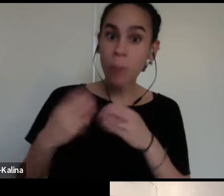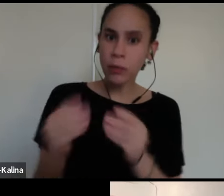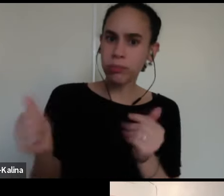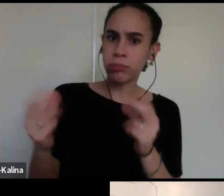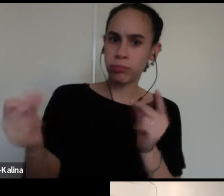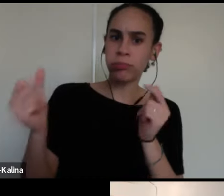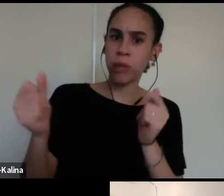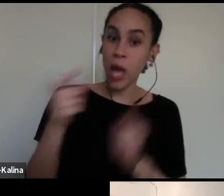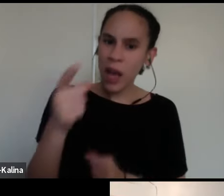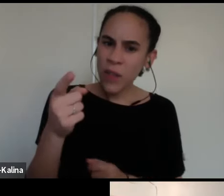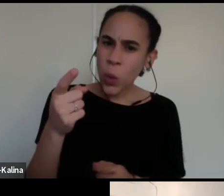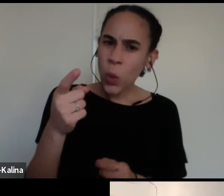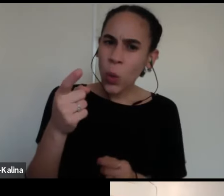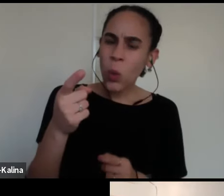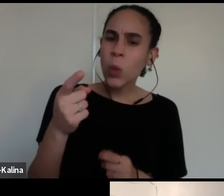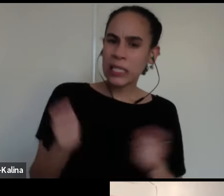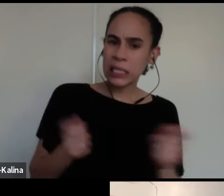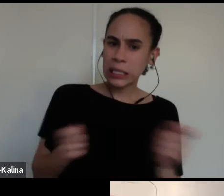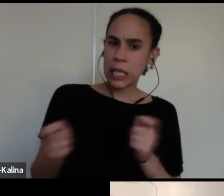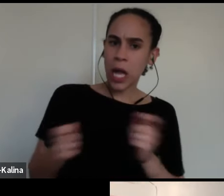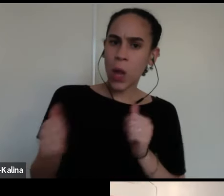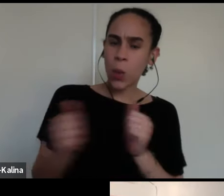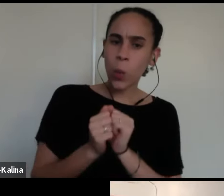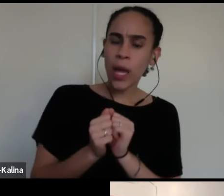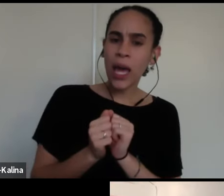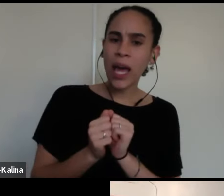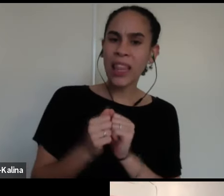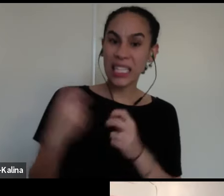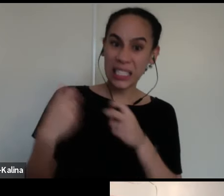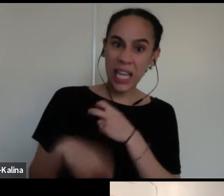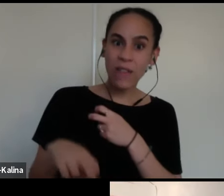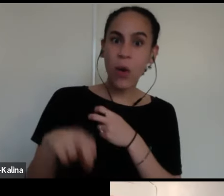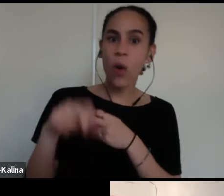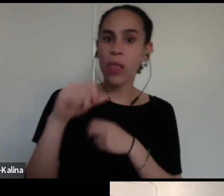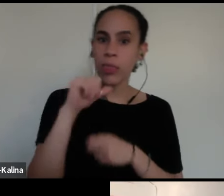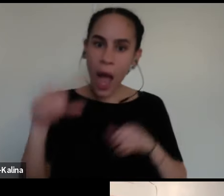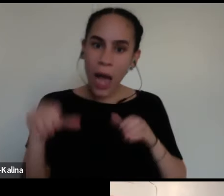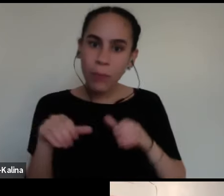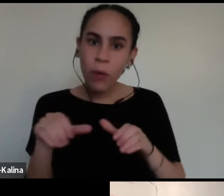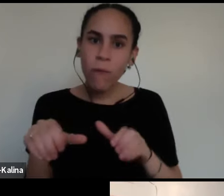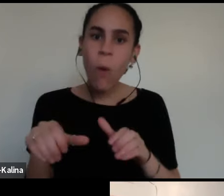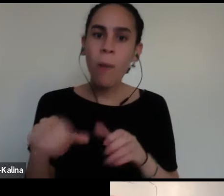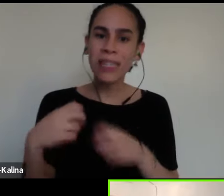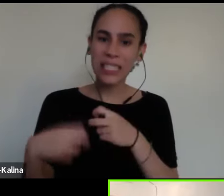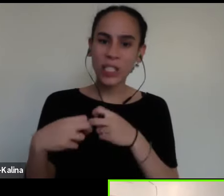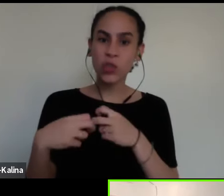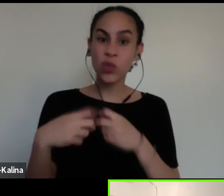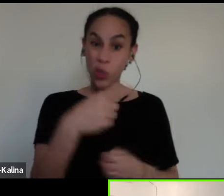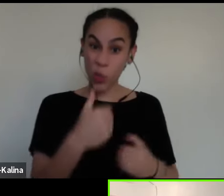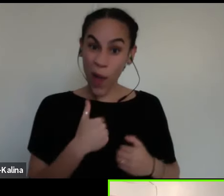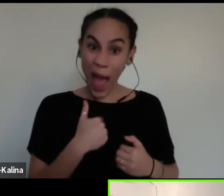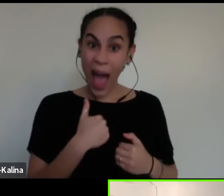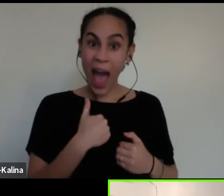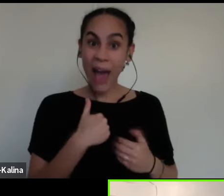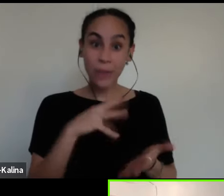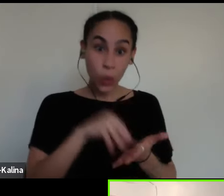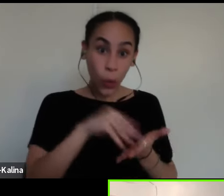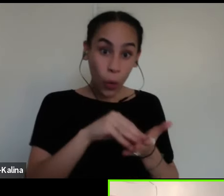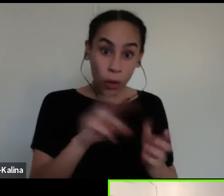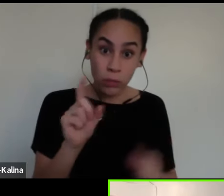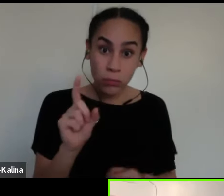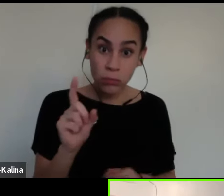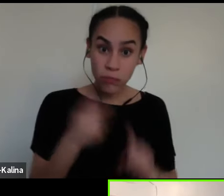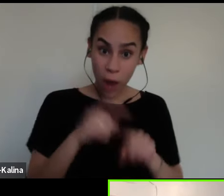non-technical performance issues, and do you have any lessons learned there? Yeah, absolutely. I mean, sure, there are going to